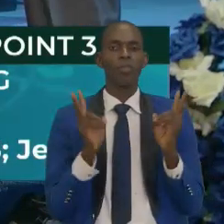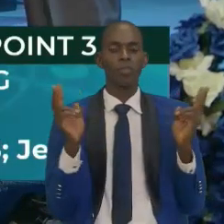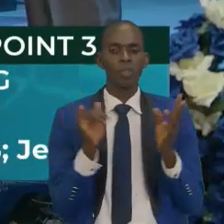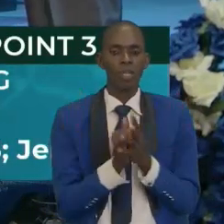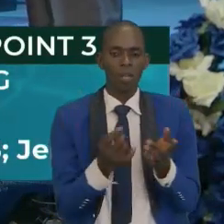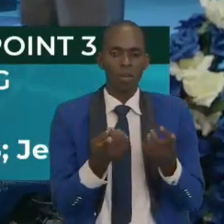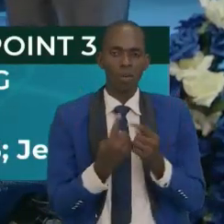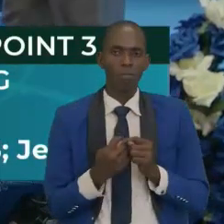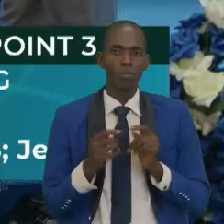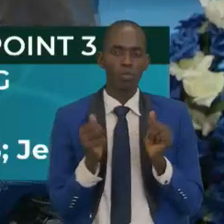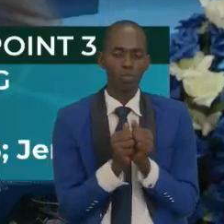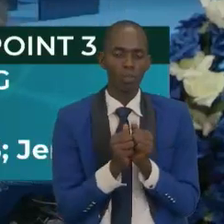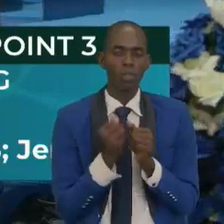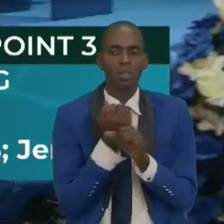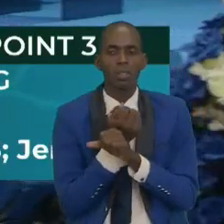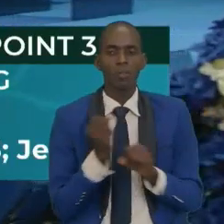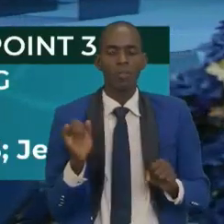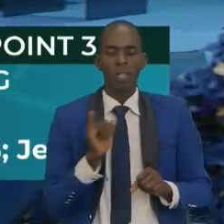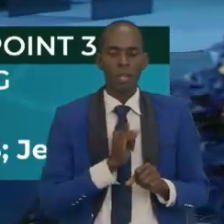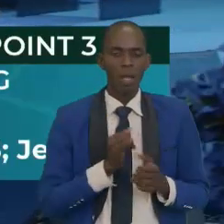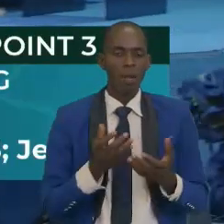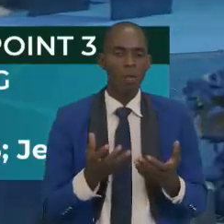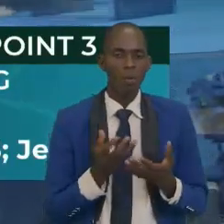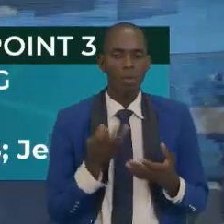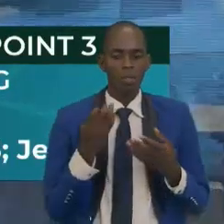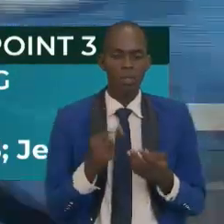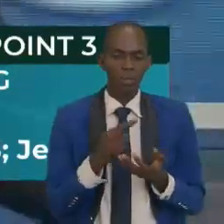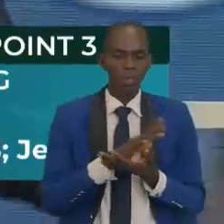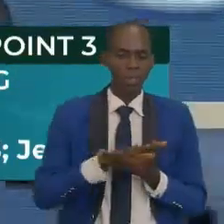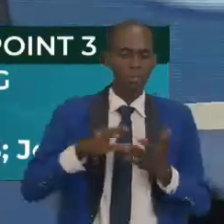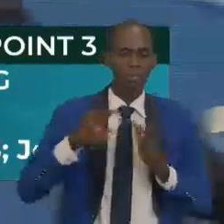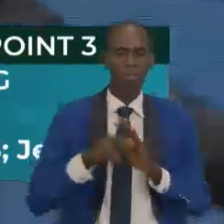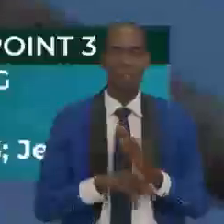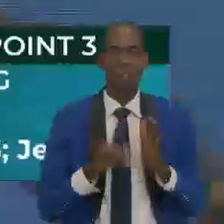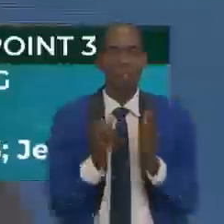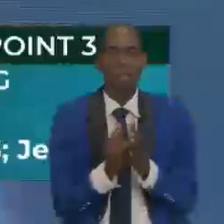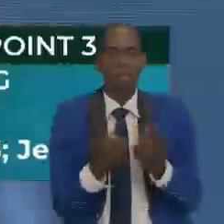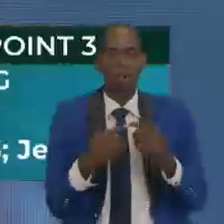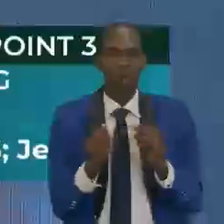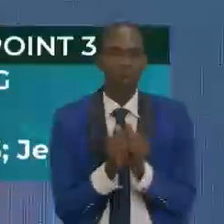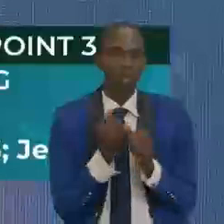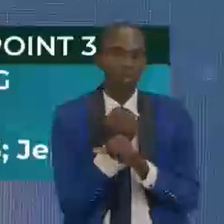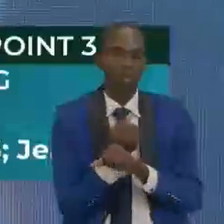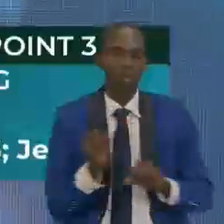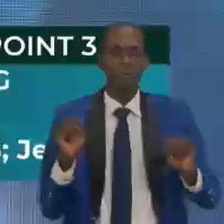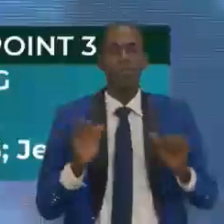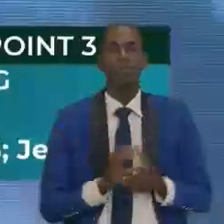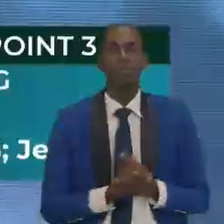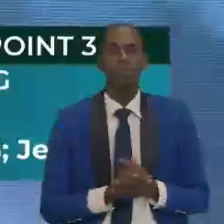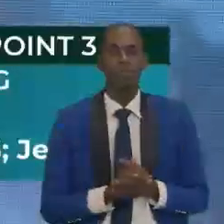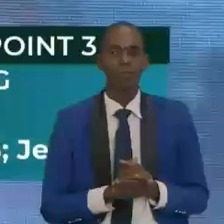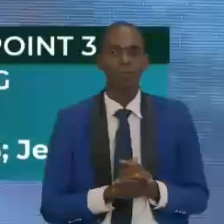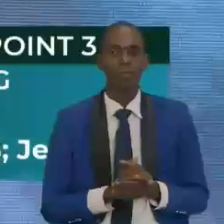salvation. I want the righteousness that comes with salvation.